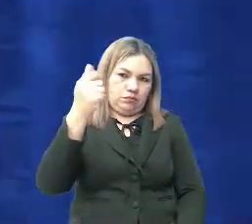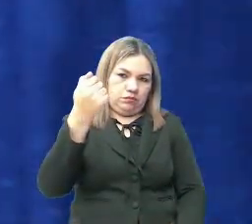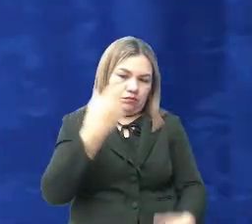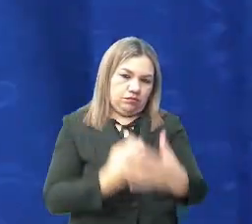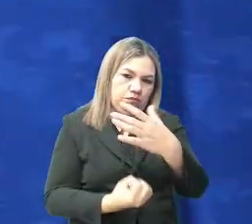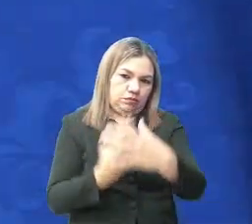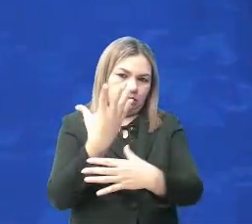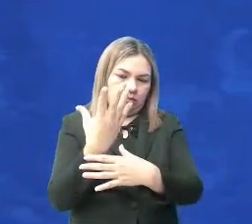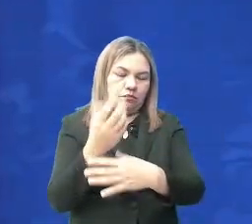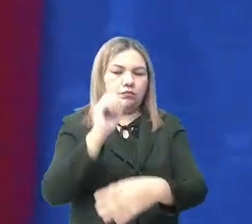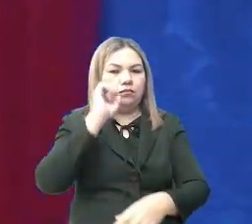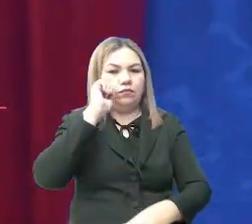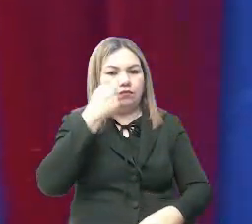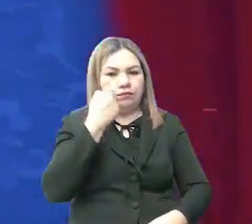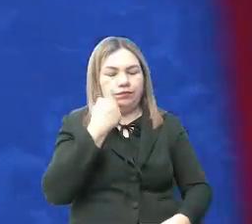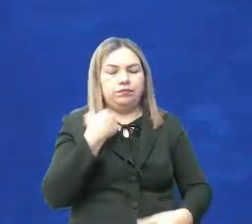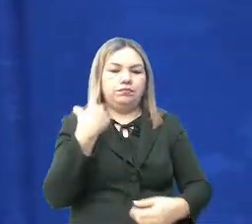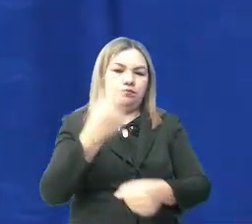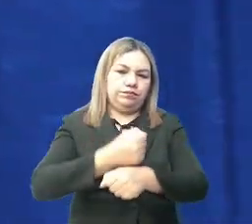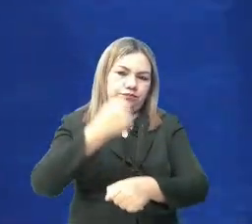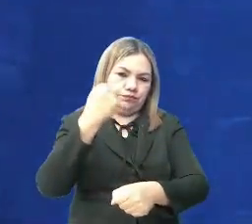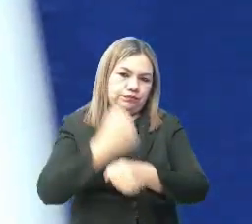broken cloth.